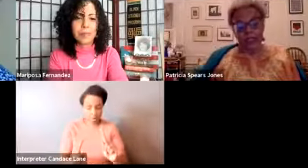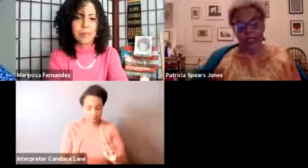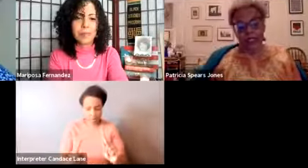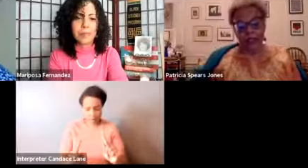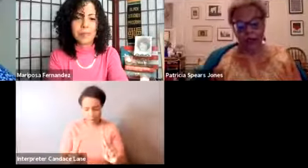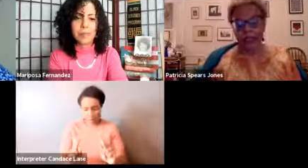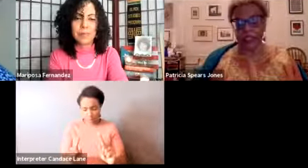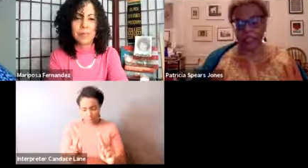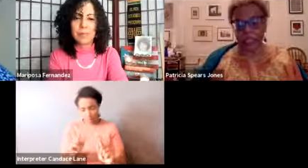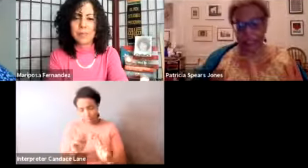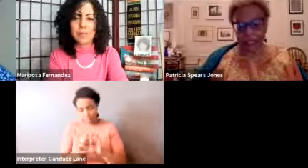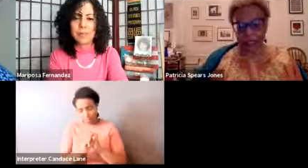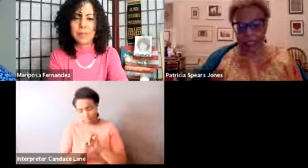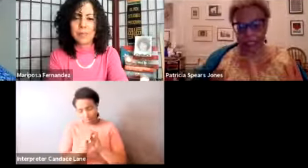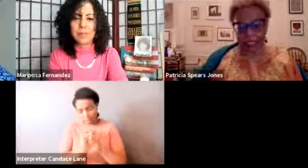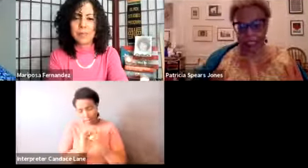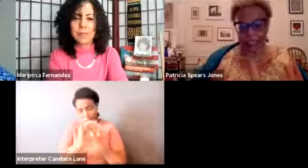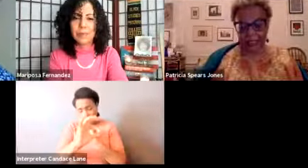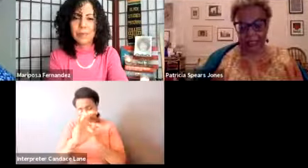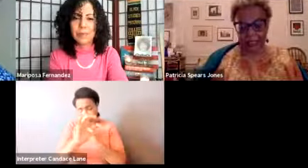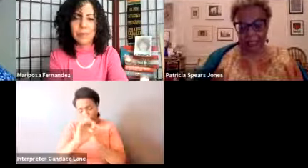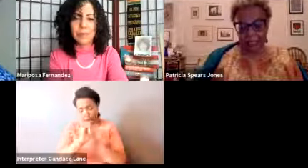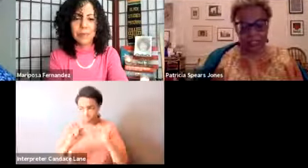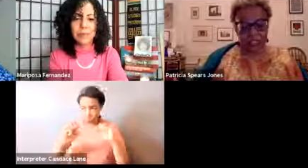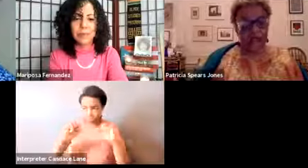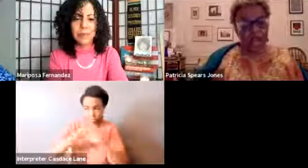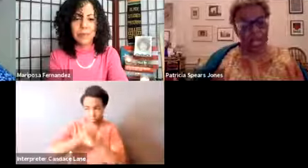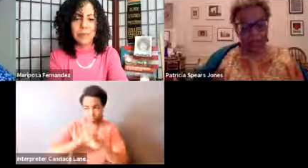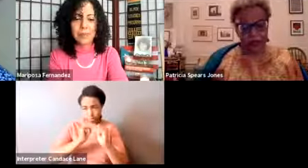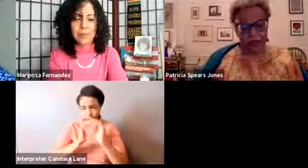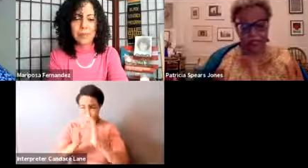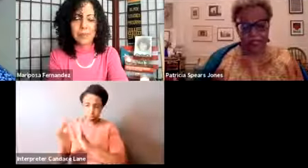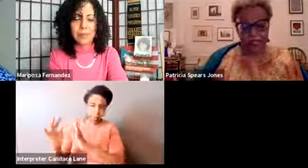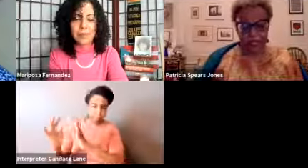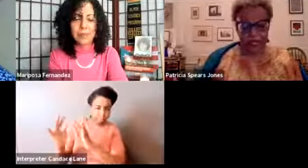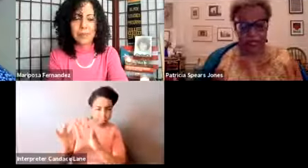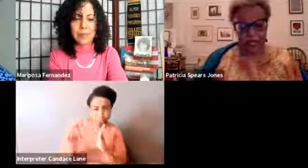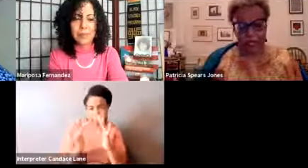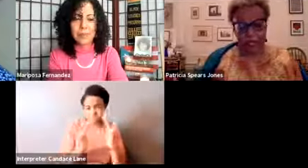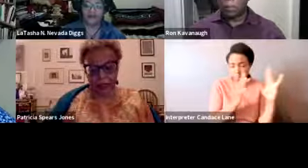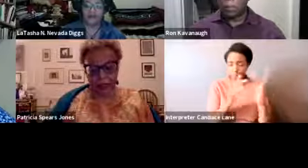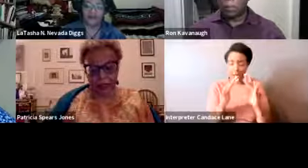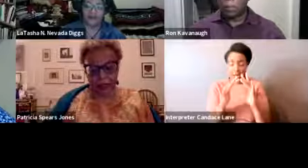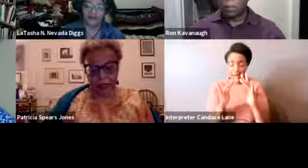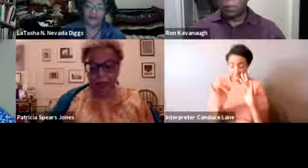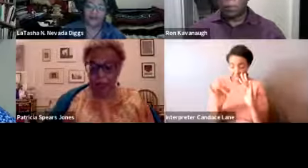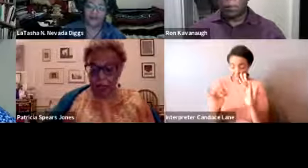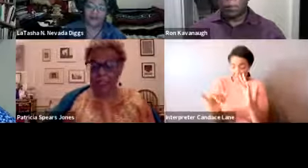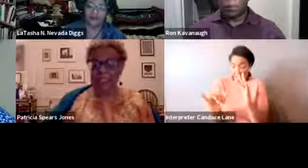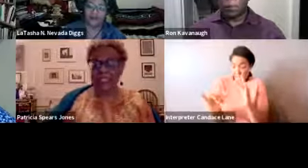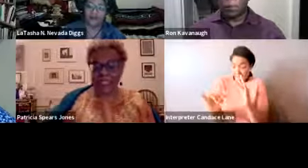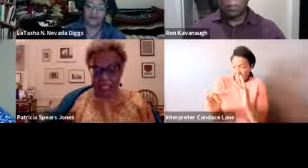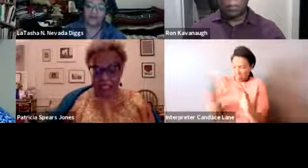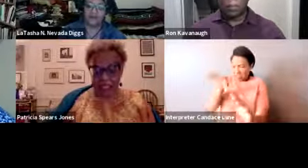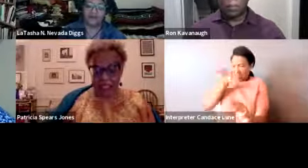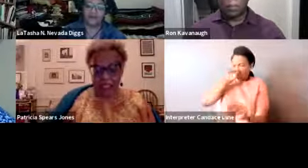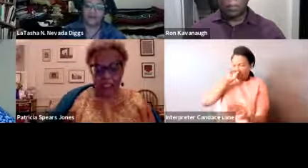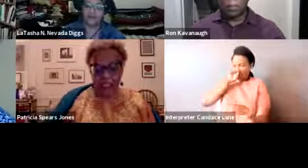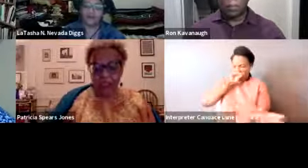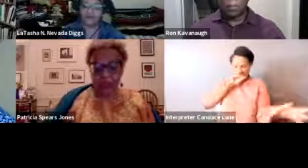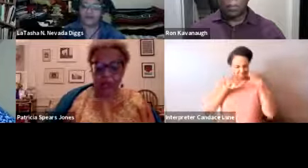Trumpeter lilies argue the loudest sense. You could wrap a fiesta with that smell. And when